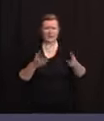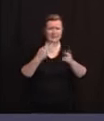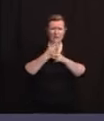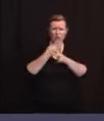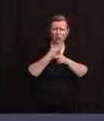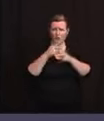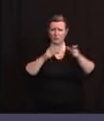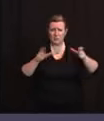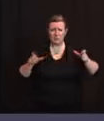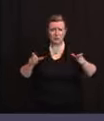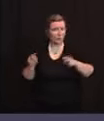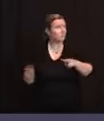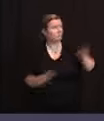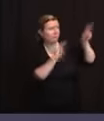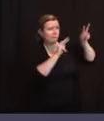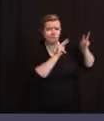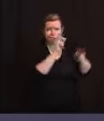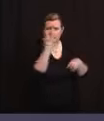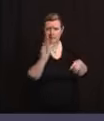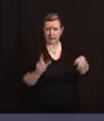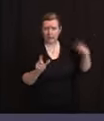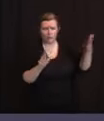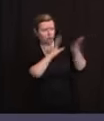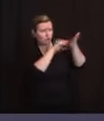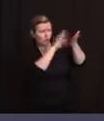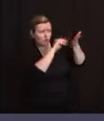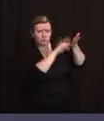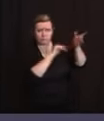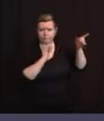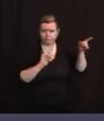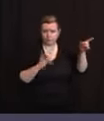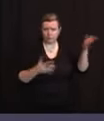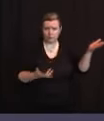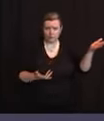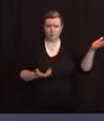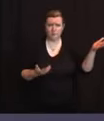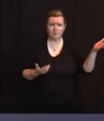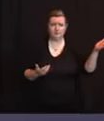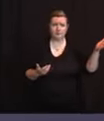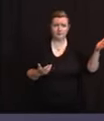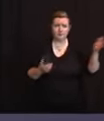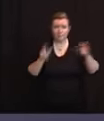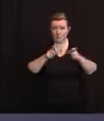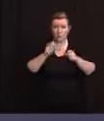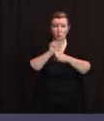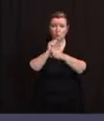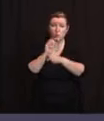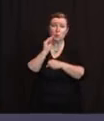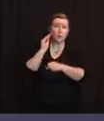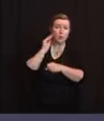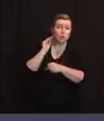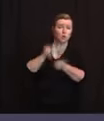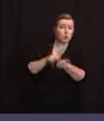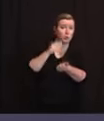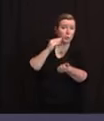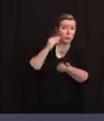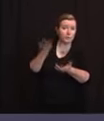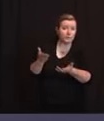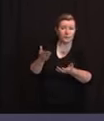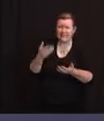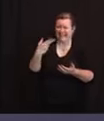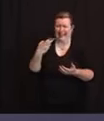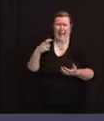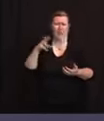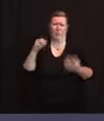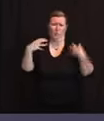it's important to reiterate something, that unwittingly, these heroic workers going in and out of these facilities in those early